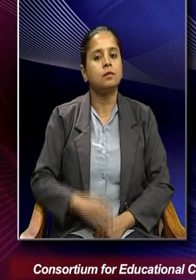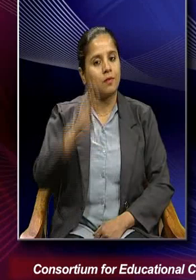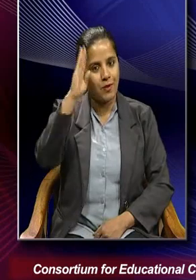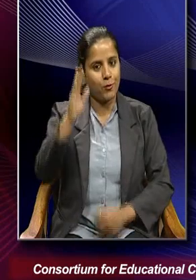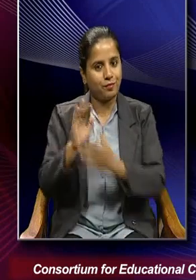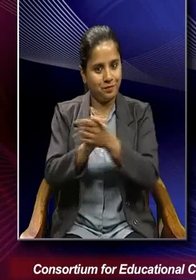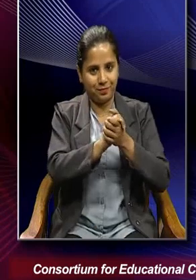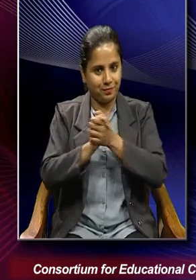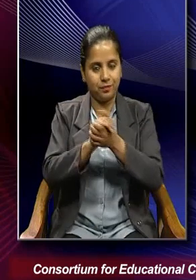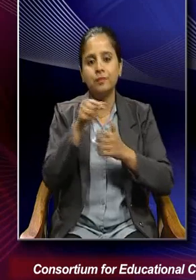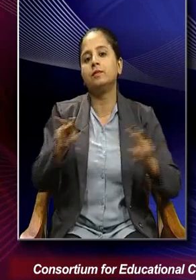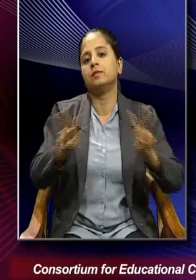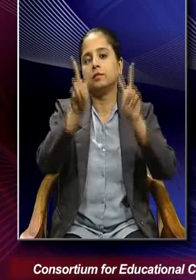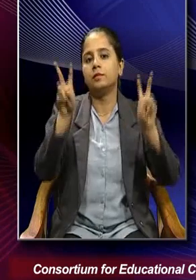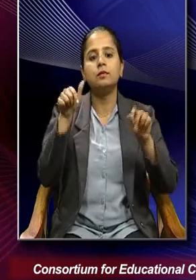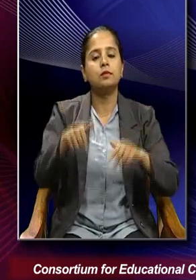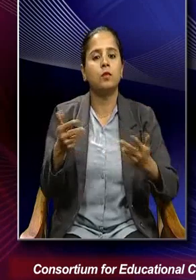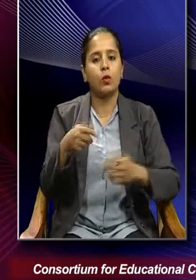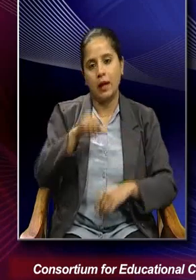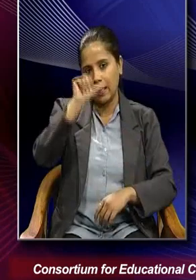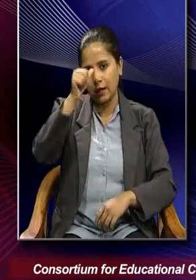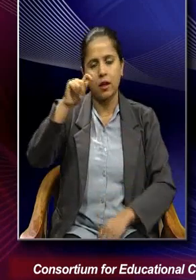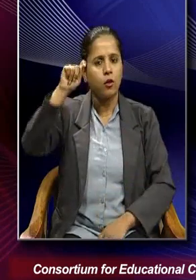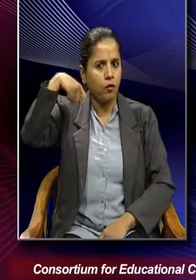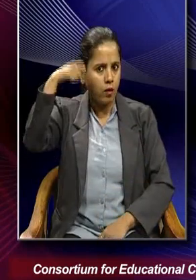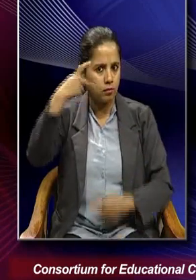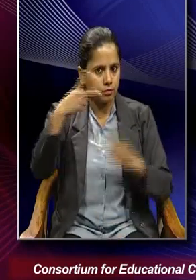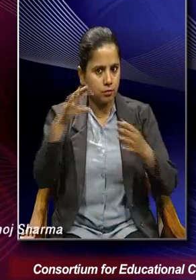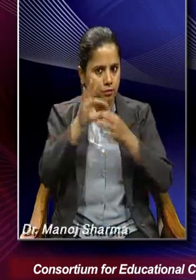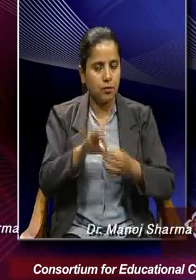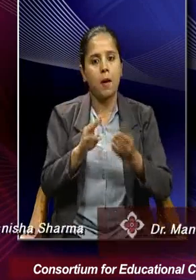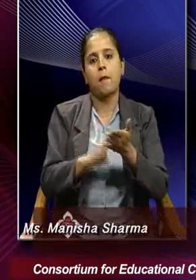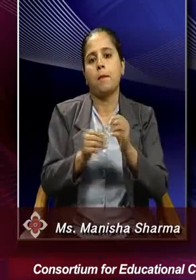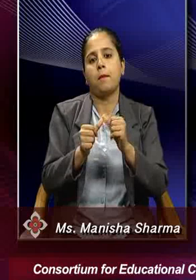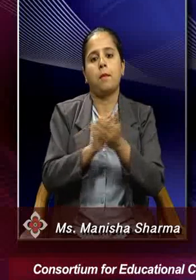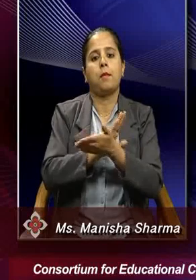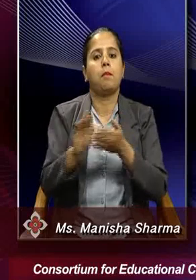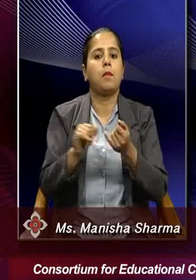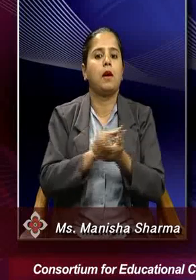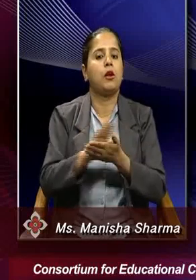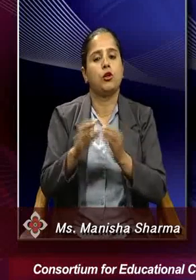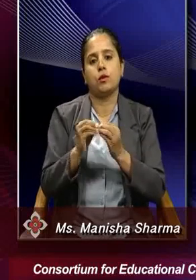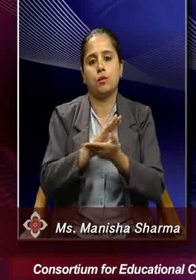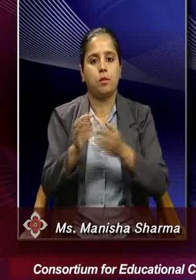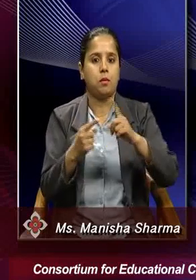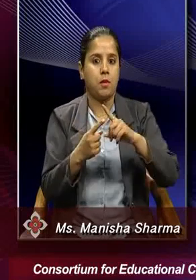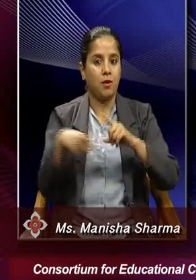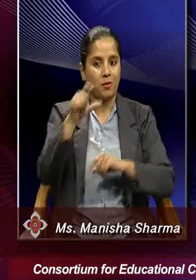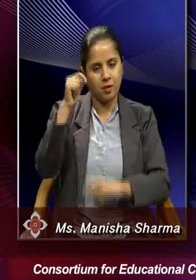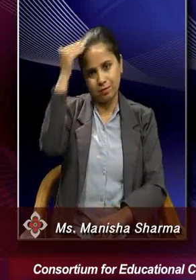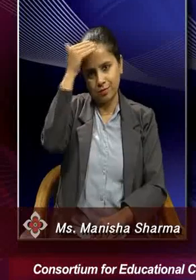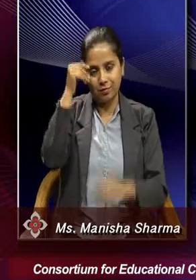Hello friends, the theme of today's lecture is Hindi Films and Mahesh Bhatt. And this lecture is on